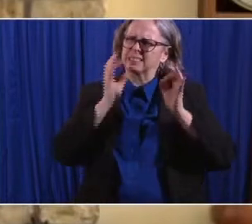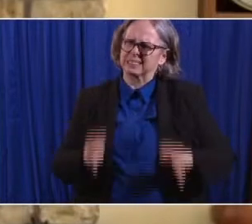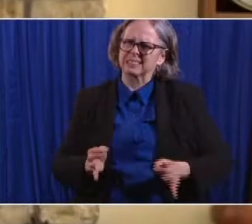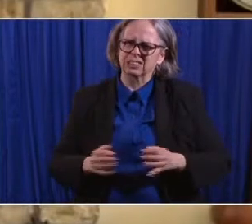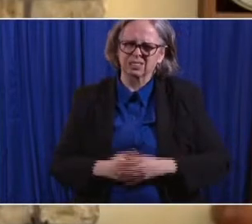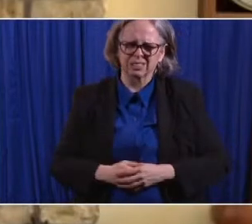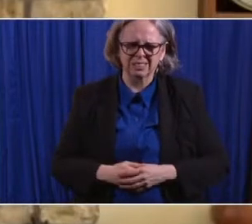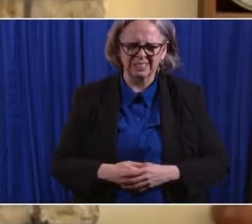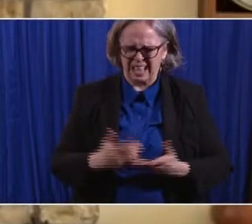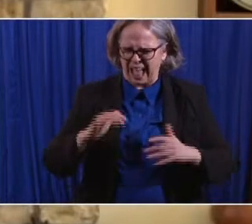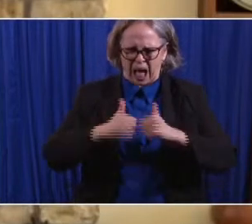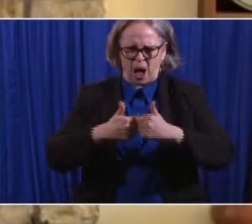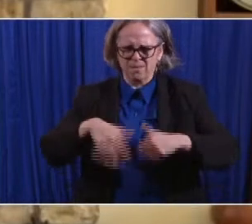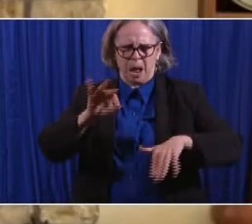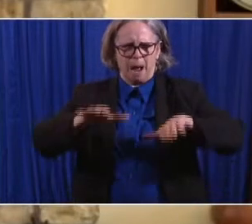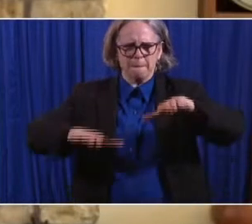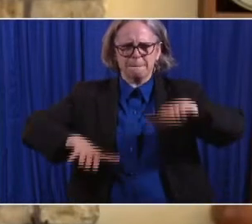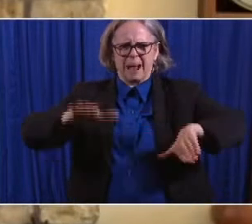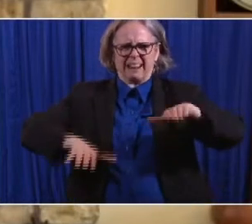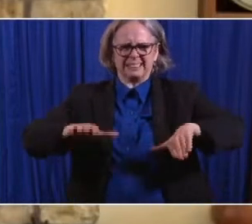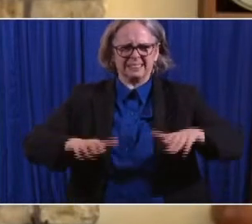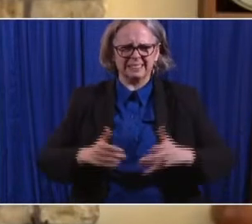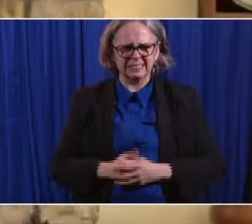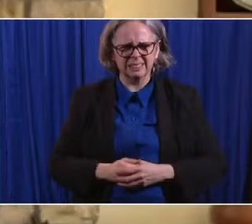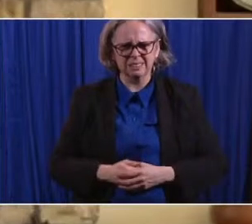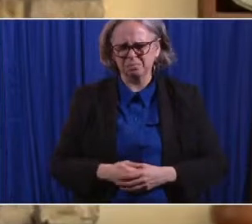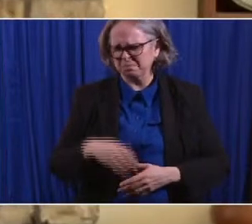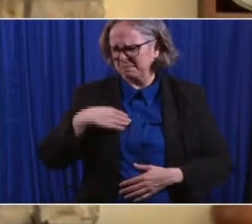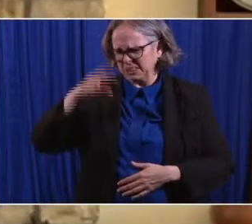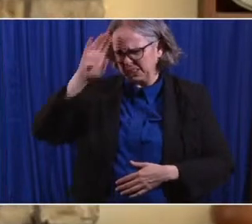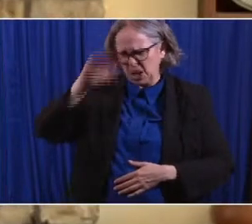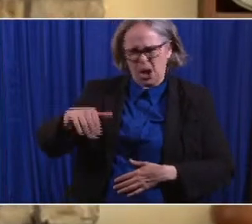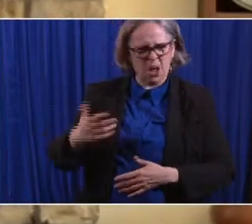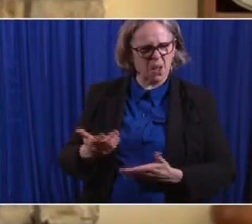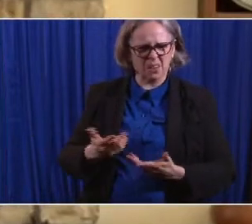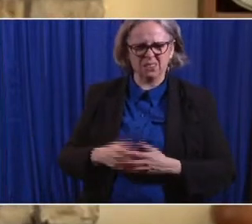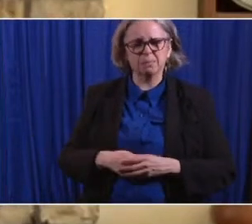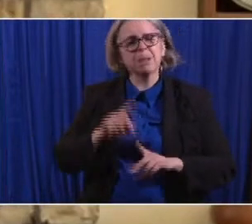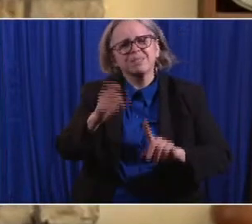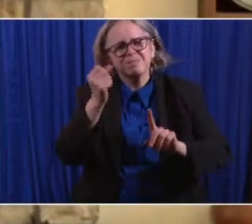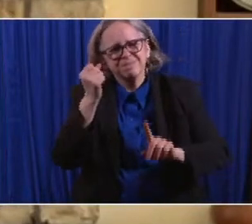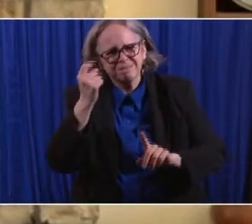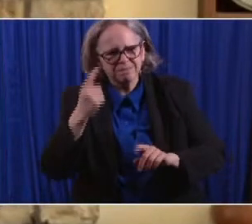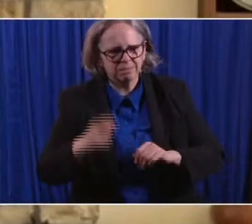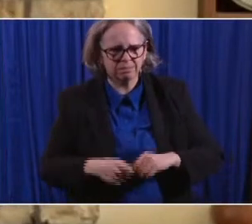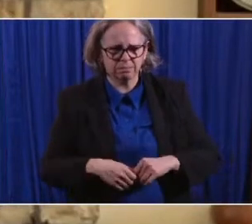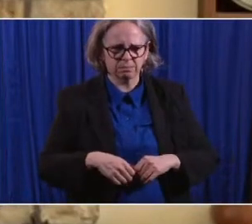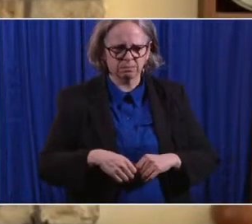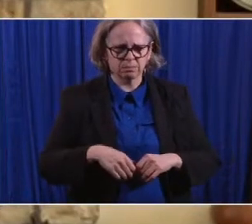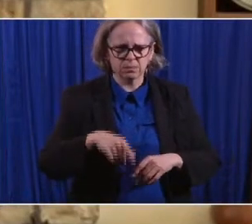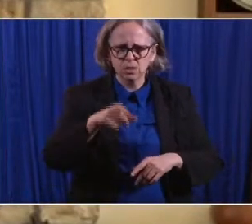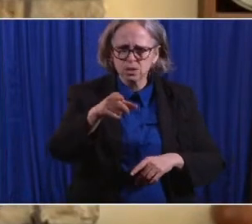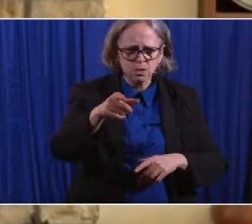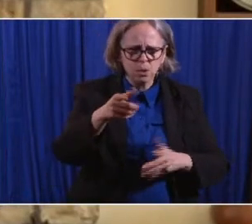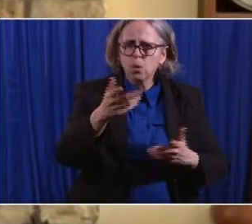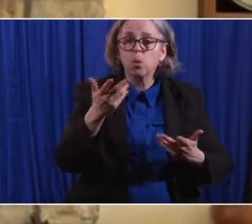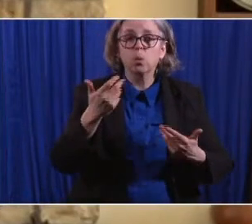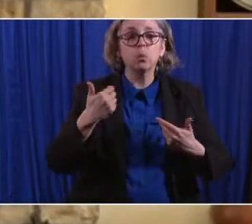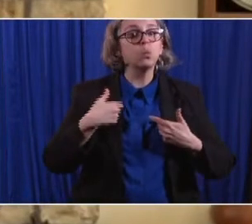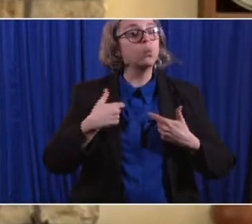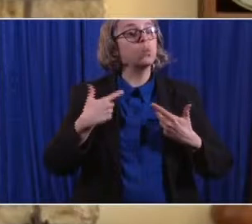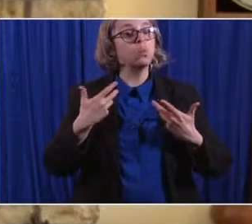because what you don't want is vaccine left over. You don't want